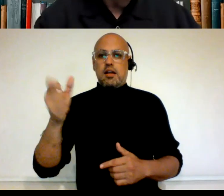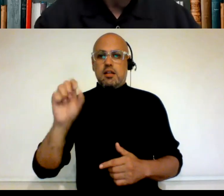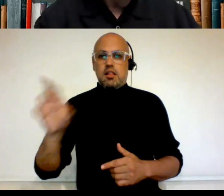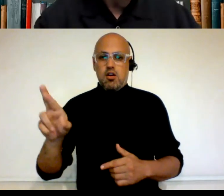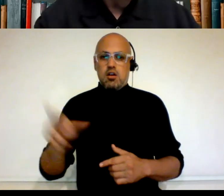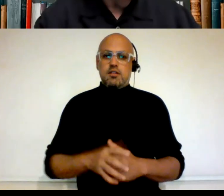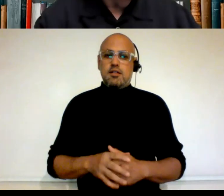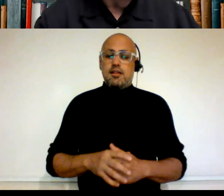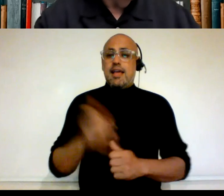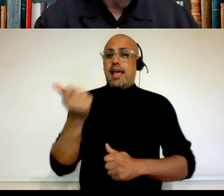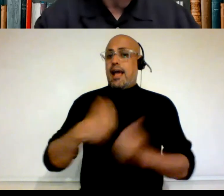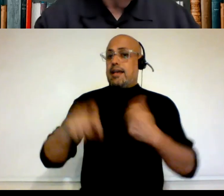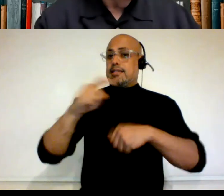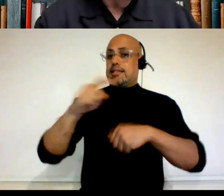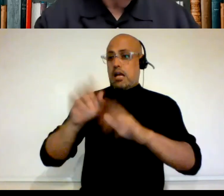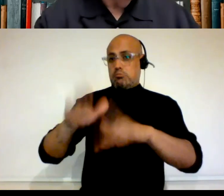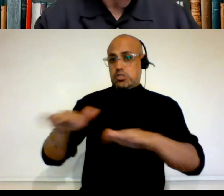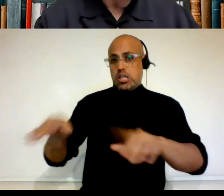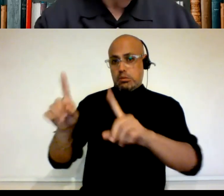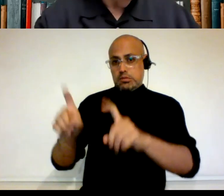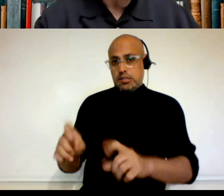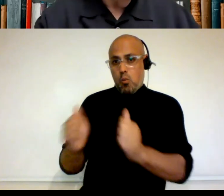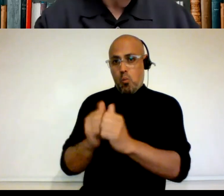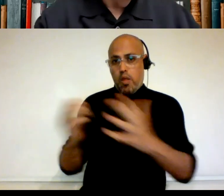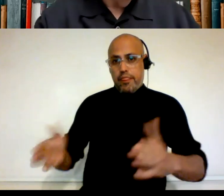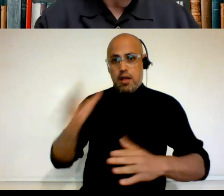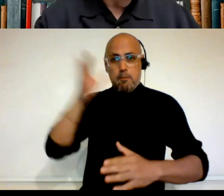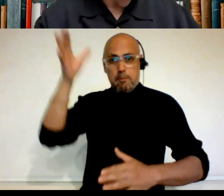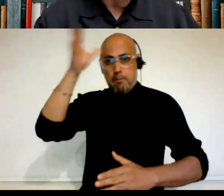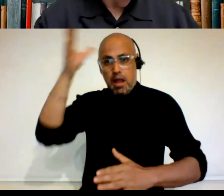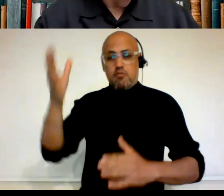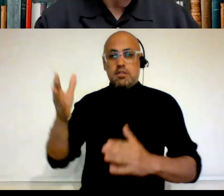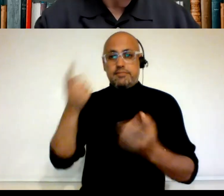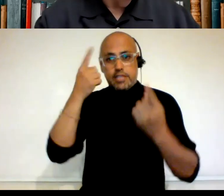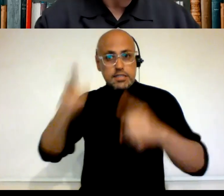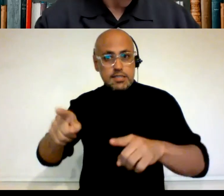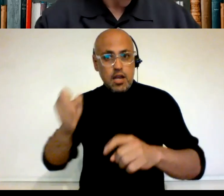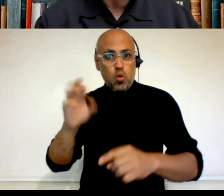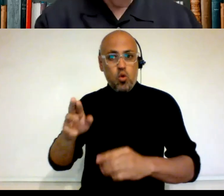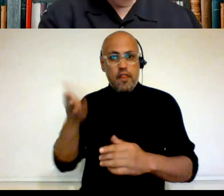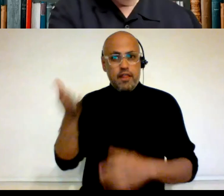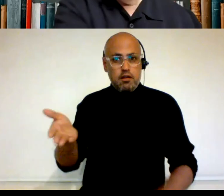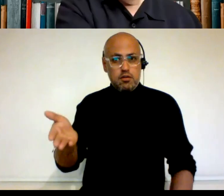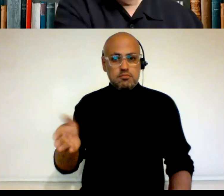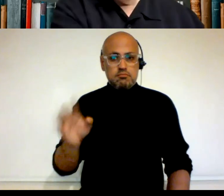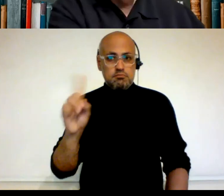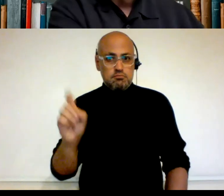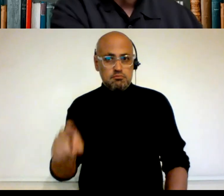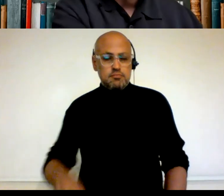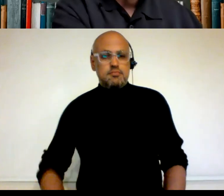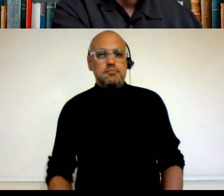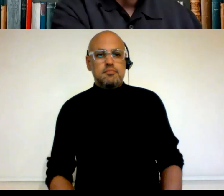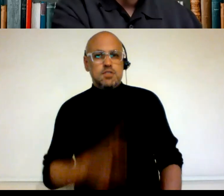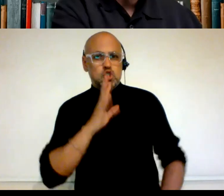a child be tested without a parent being present or without consent? And I think they're talking there about COVID